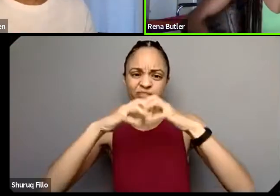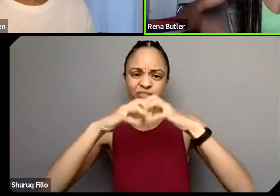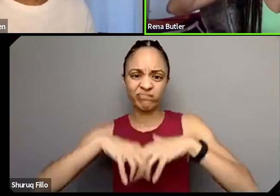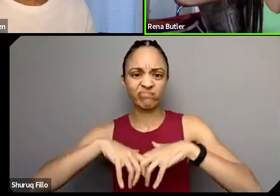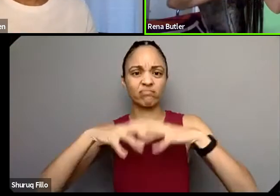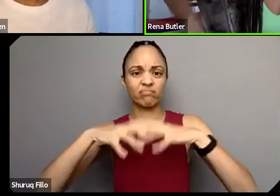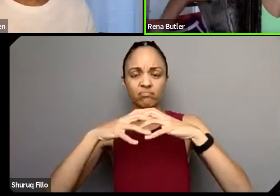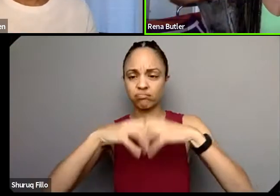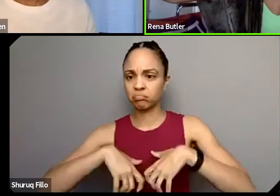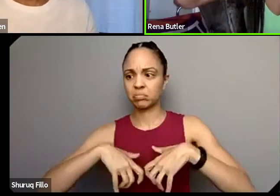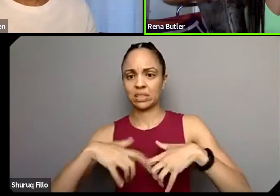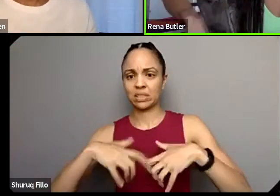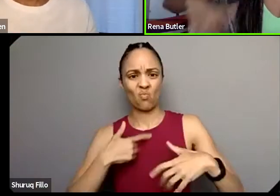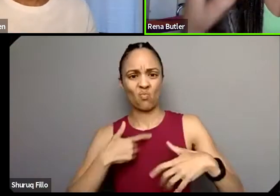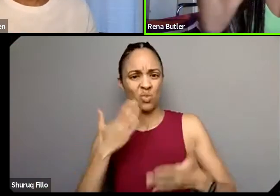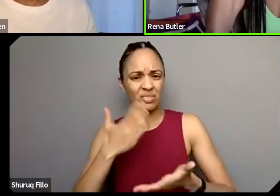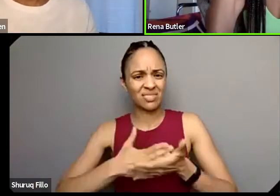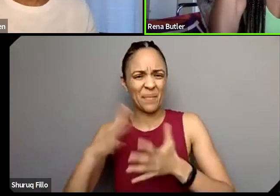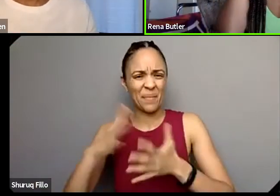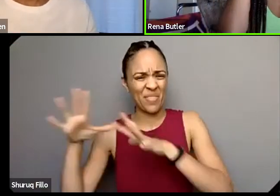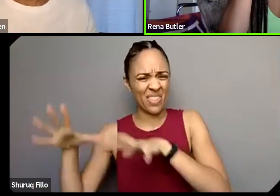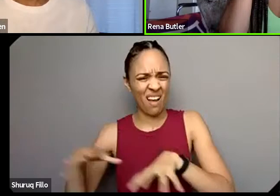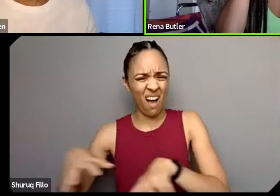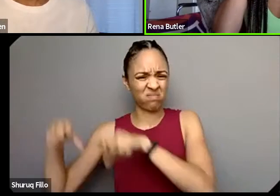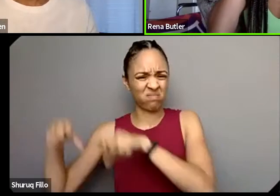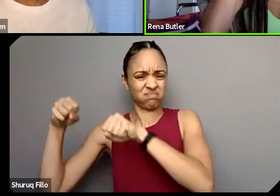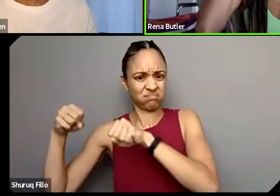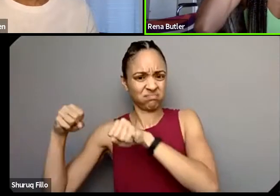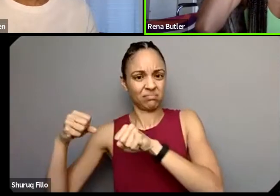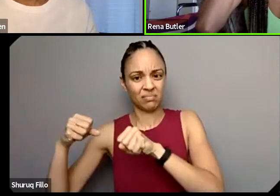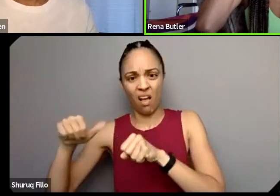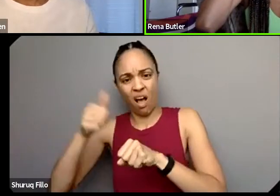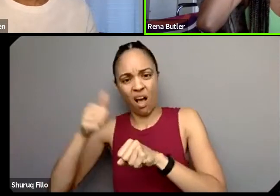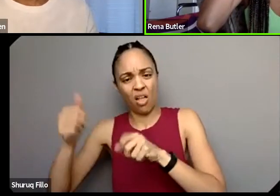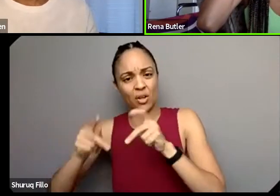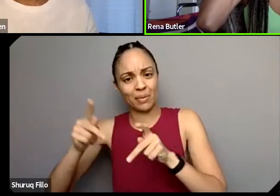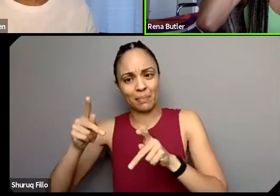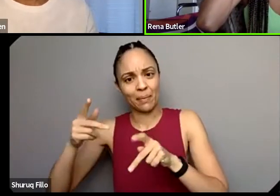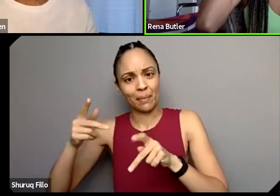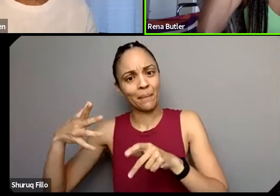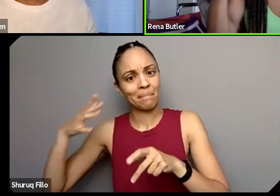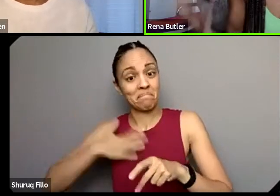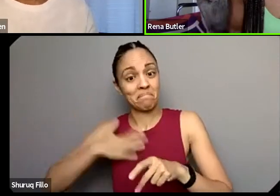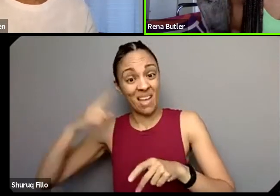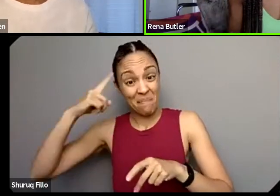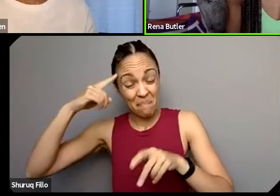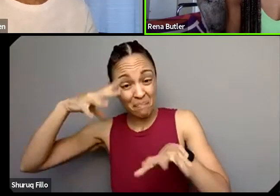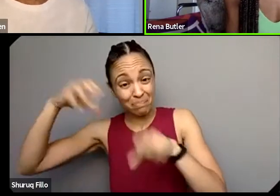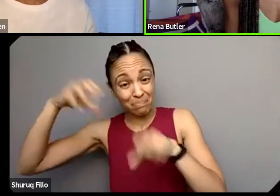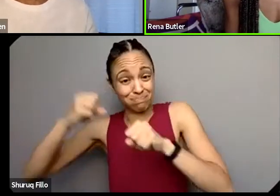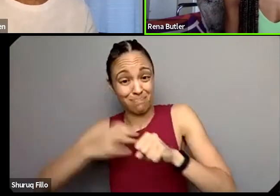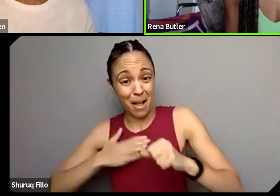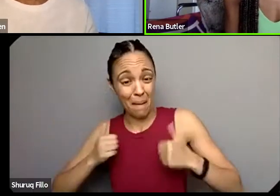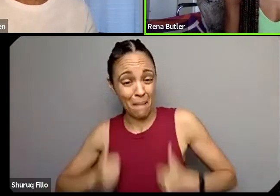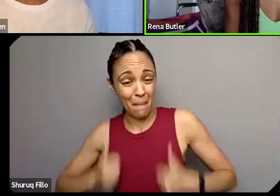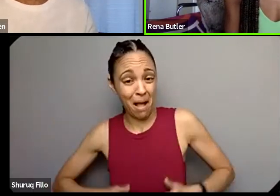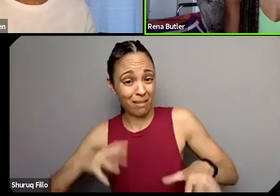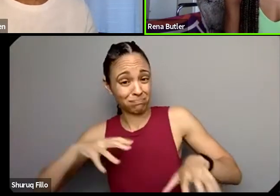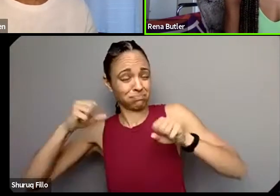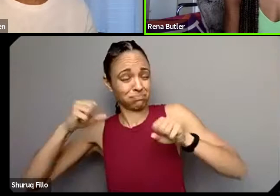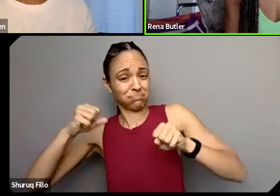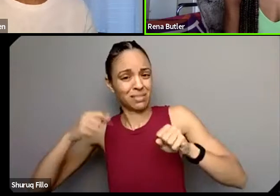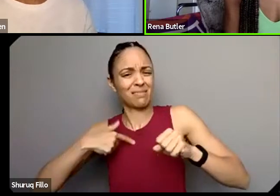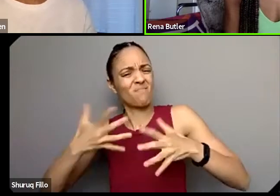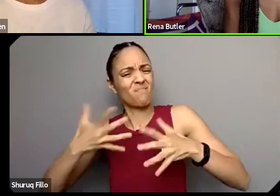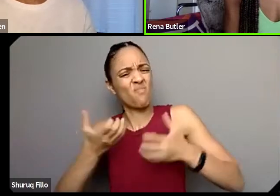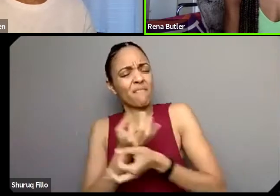to decolonize like things I've been knowing and things that are so familiar to me. What is it like to